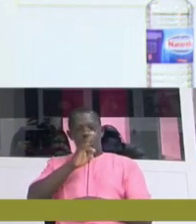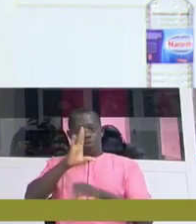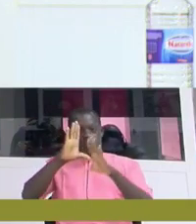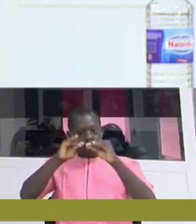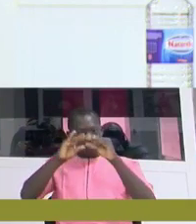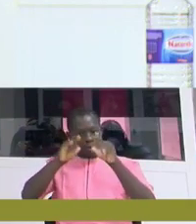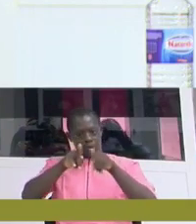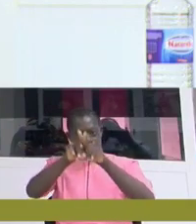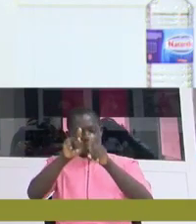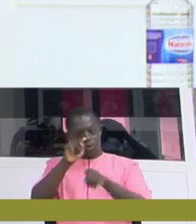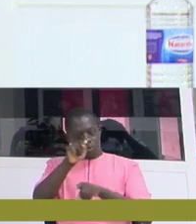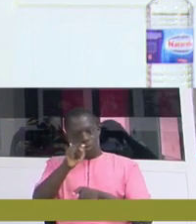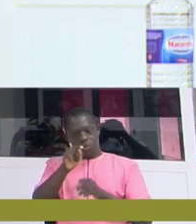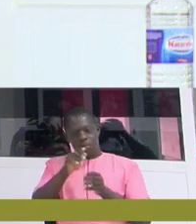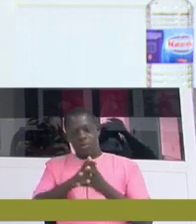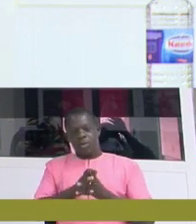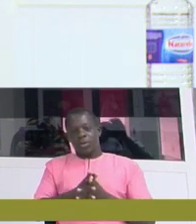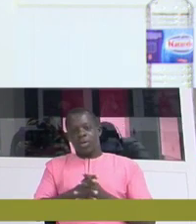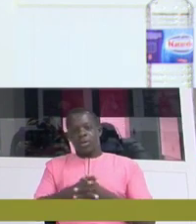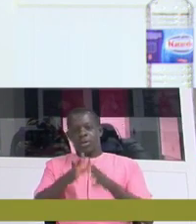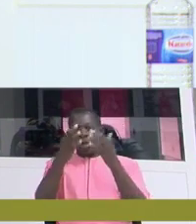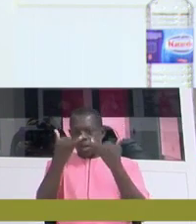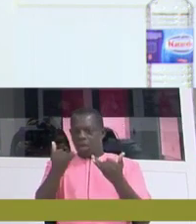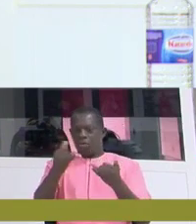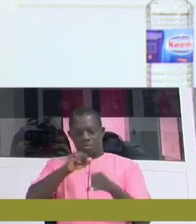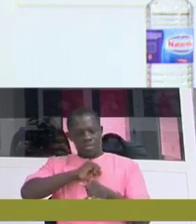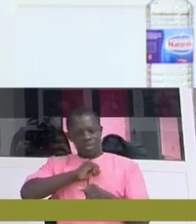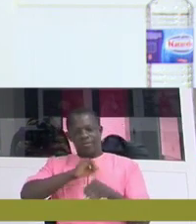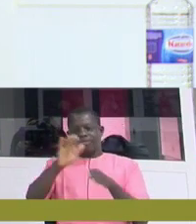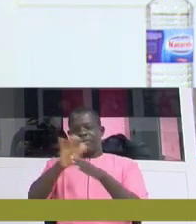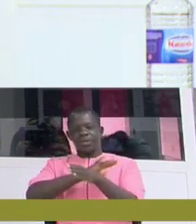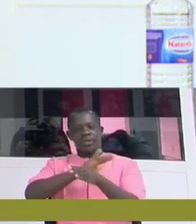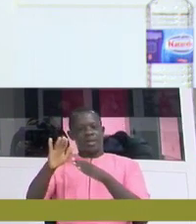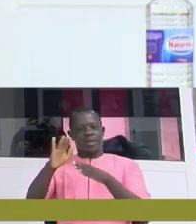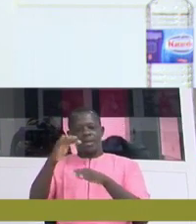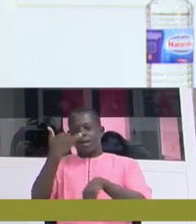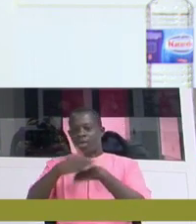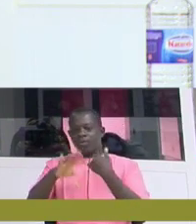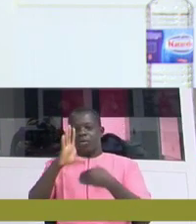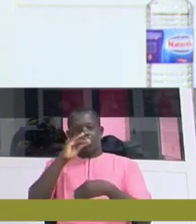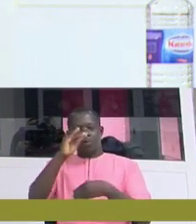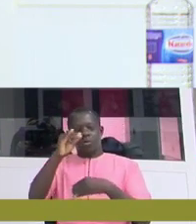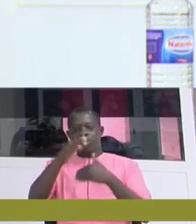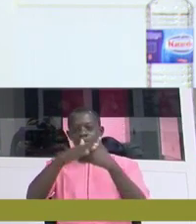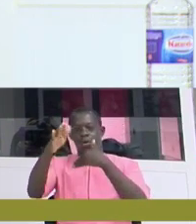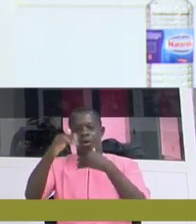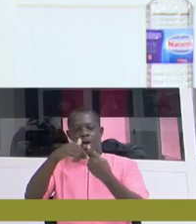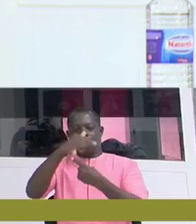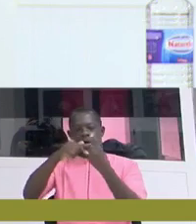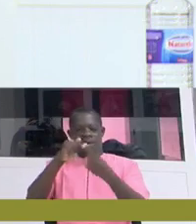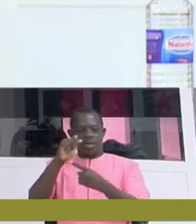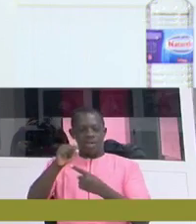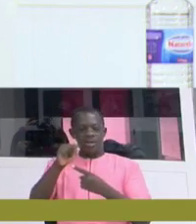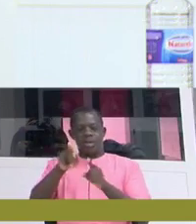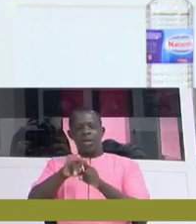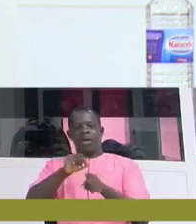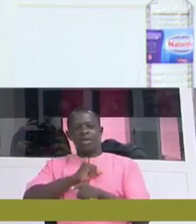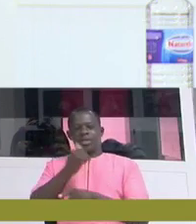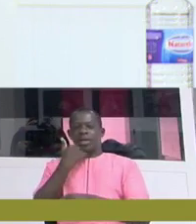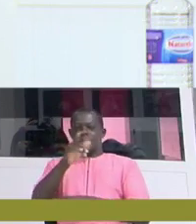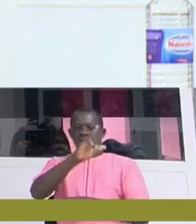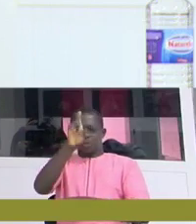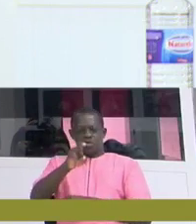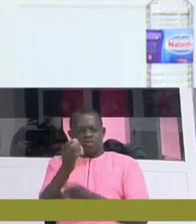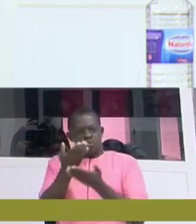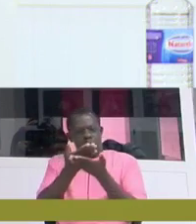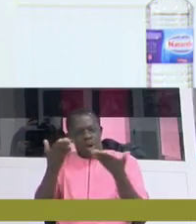myself speaking to you, right now I will not speak anymore. I asked,